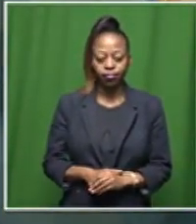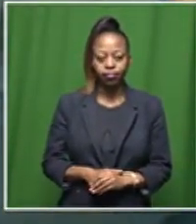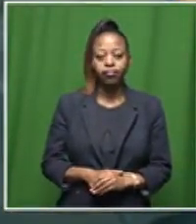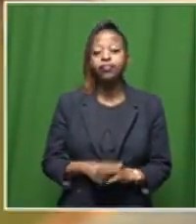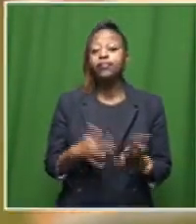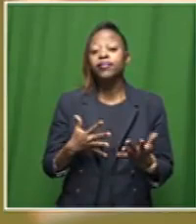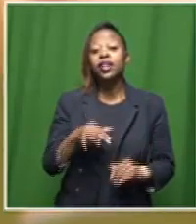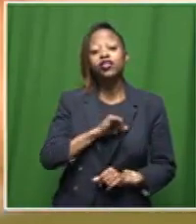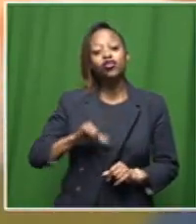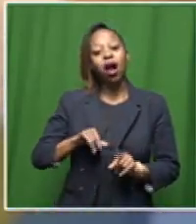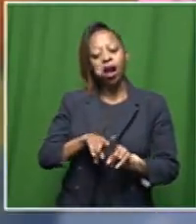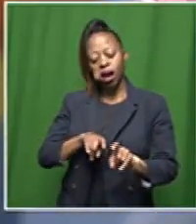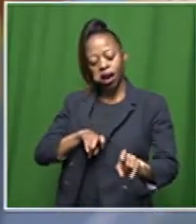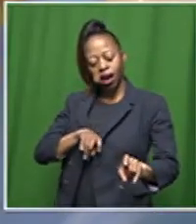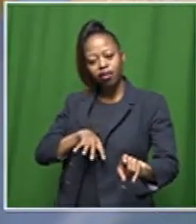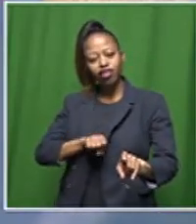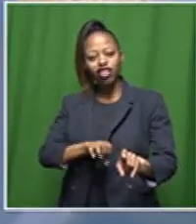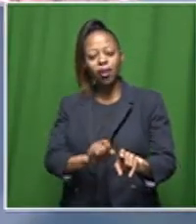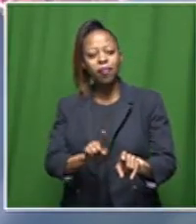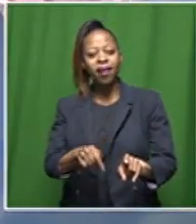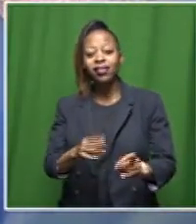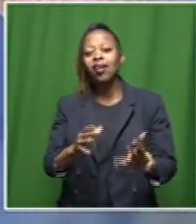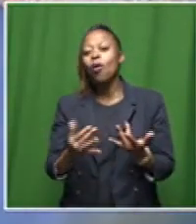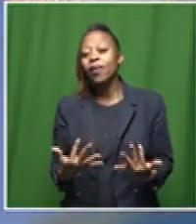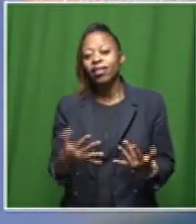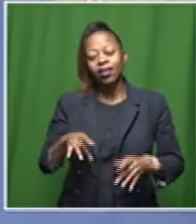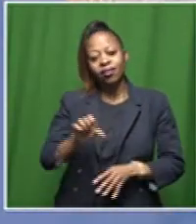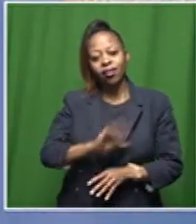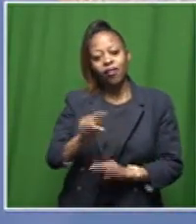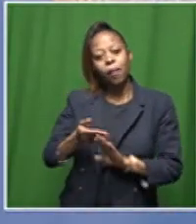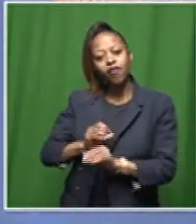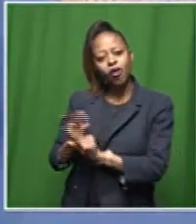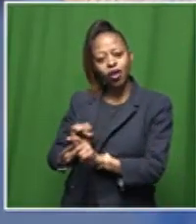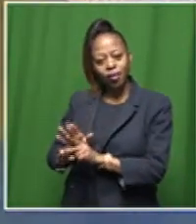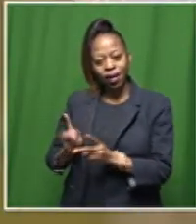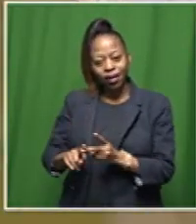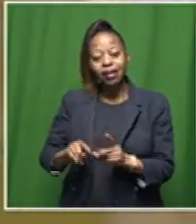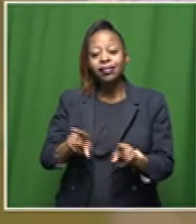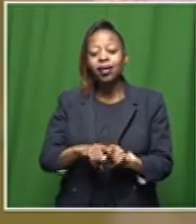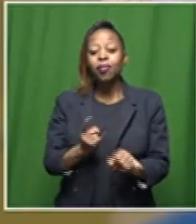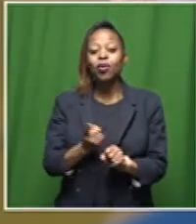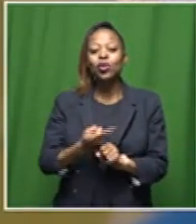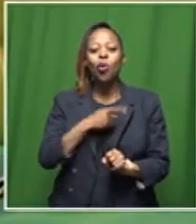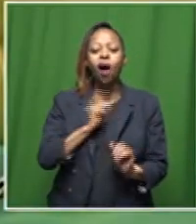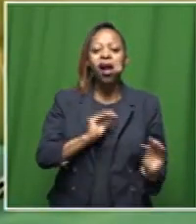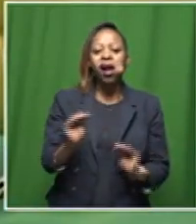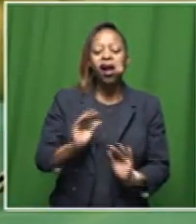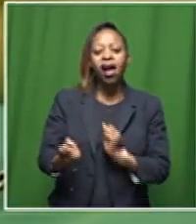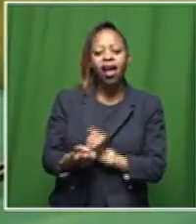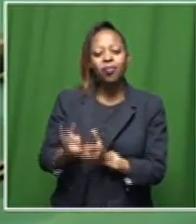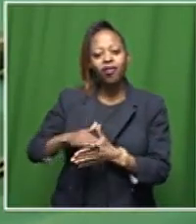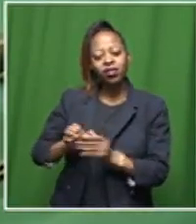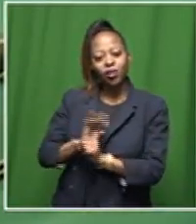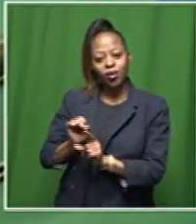What number of backlogs and surgeries do hospitals have across South Africa before COVID-19 and as a result of delays caused by COVID-19? How